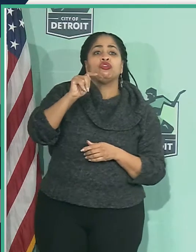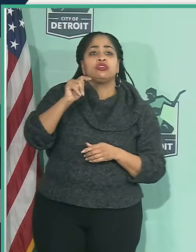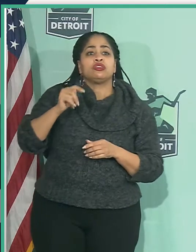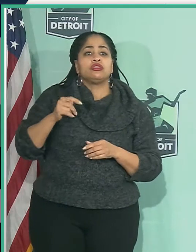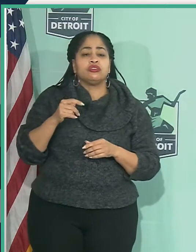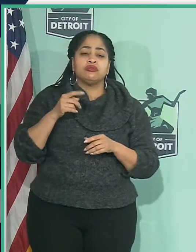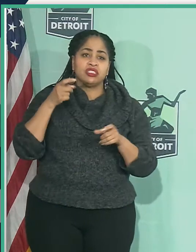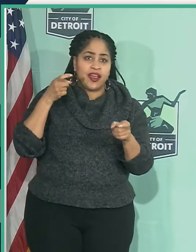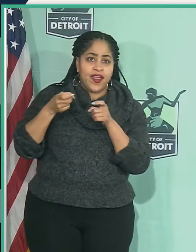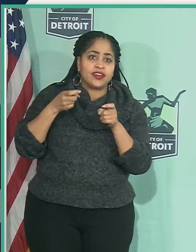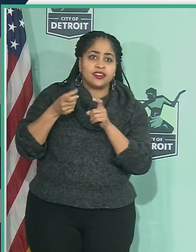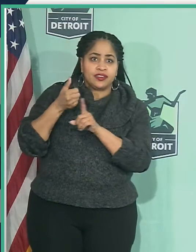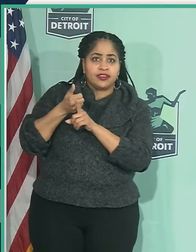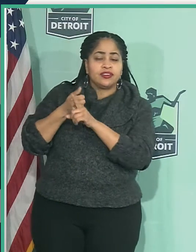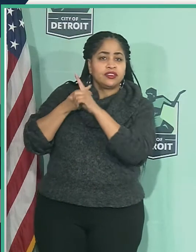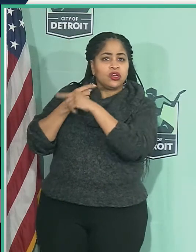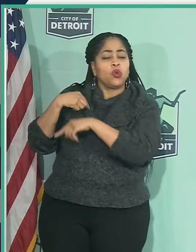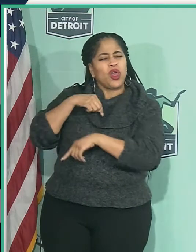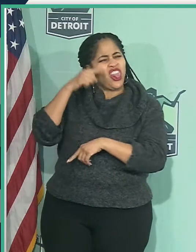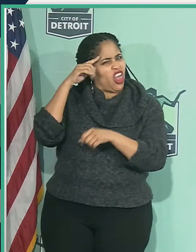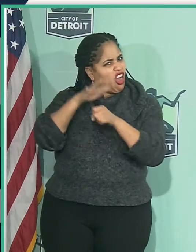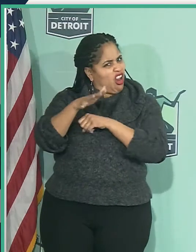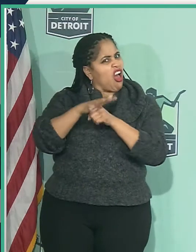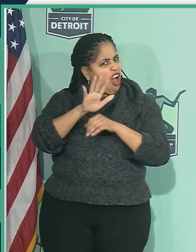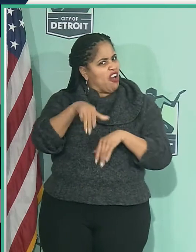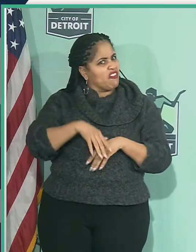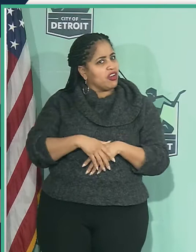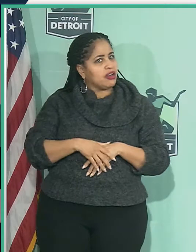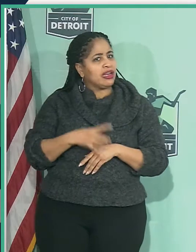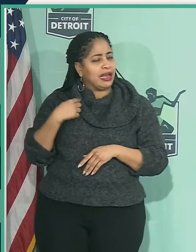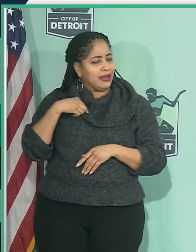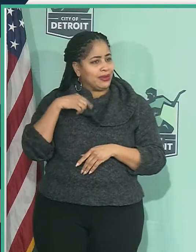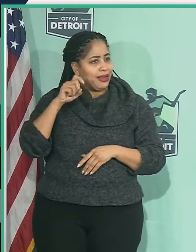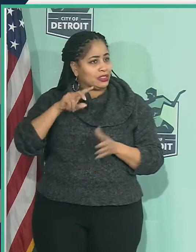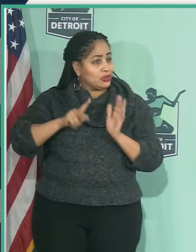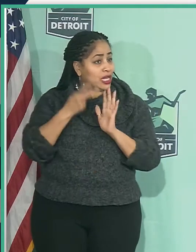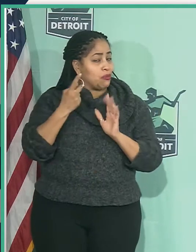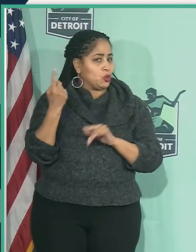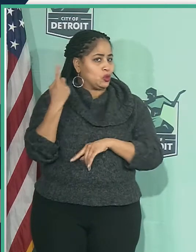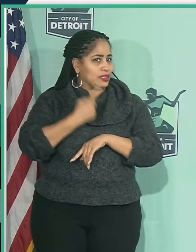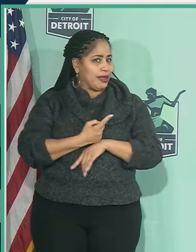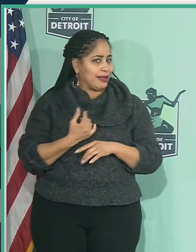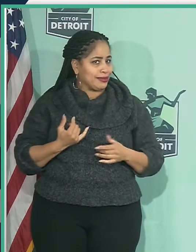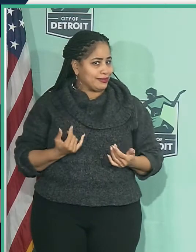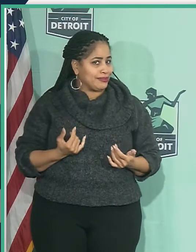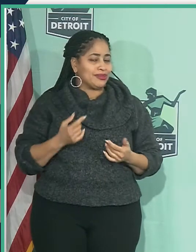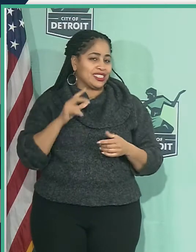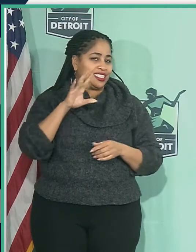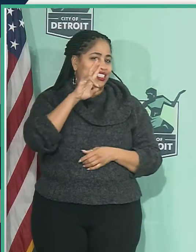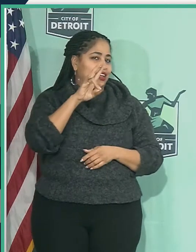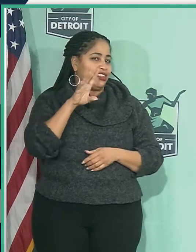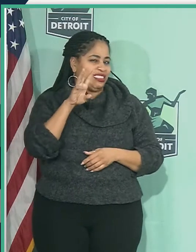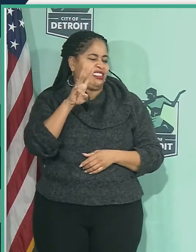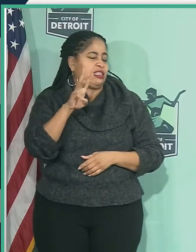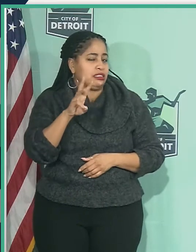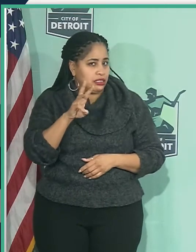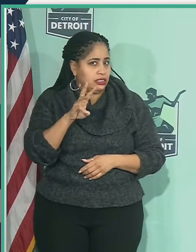operation that's handling this. We thought that was going to be enough. We've nearly doubled it today to